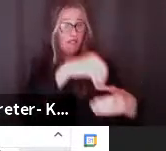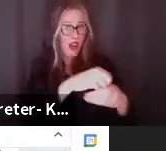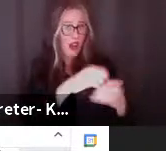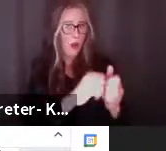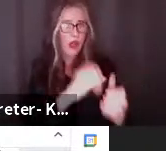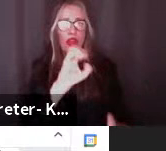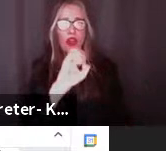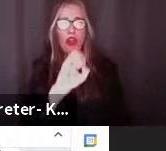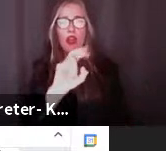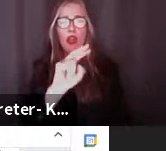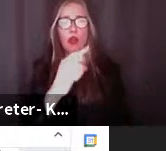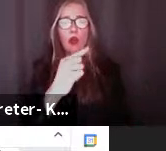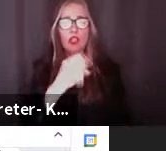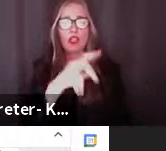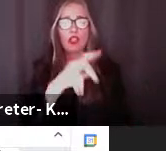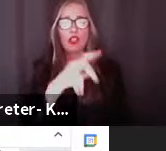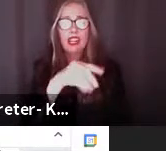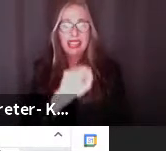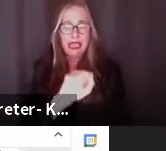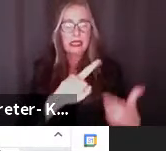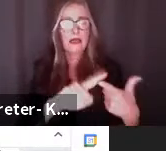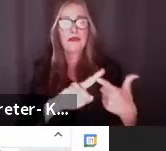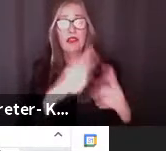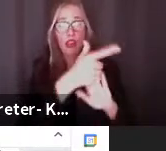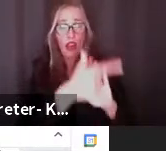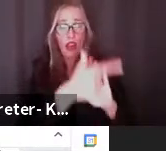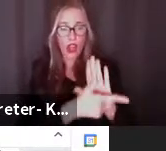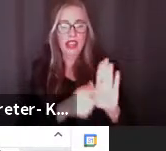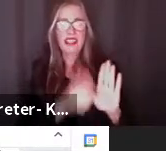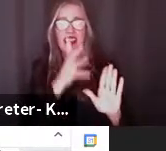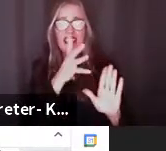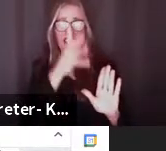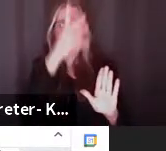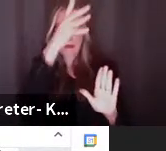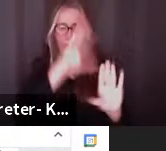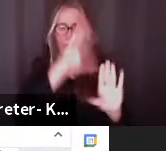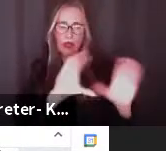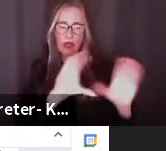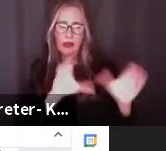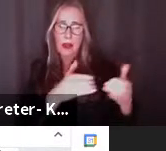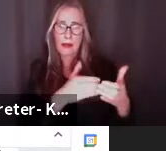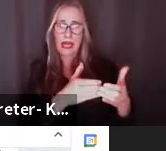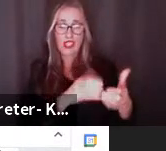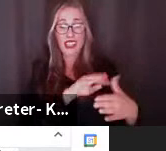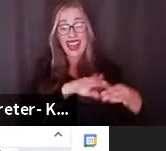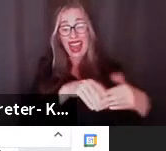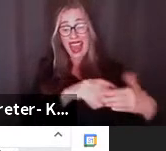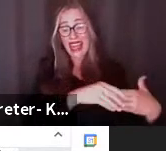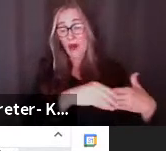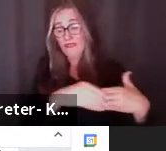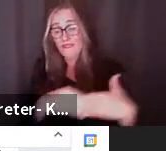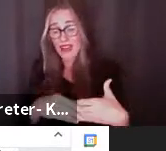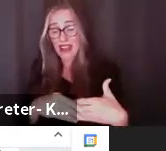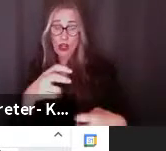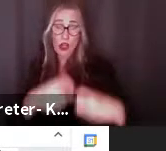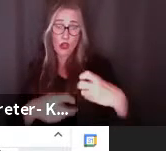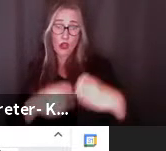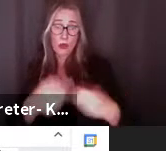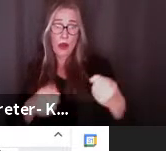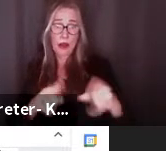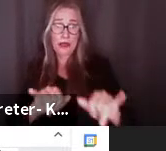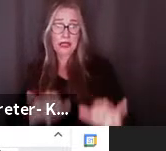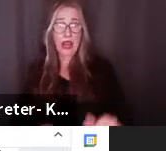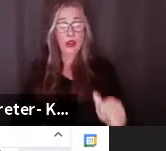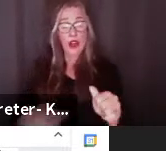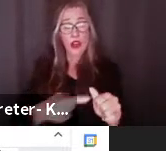law talk about this parent population and issues that are occurring now so what i call era one is the